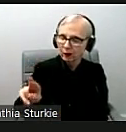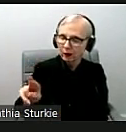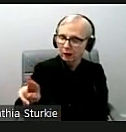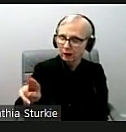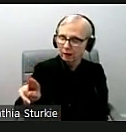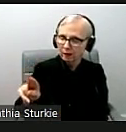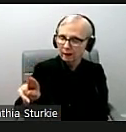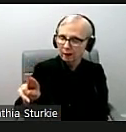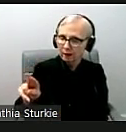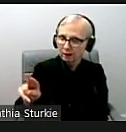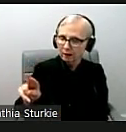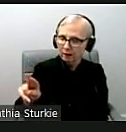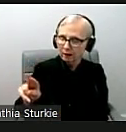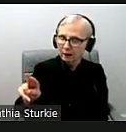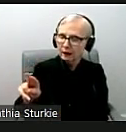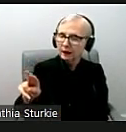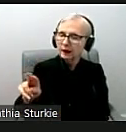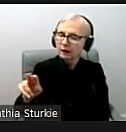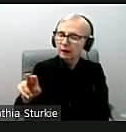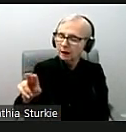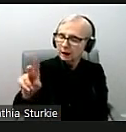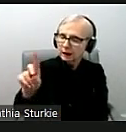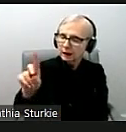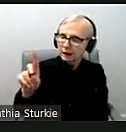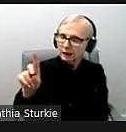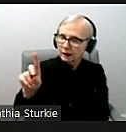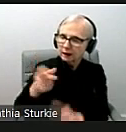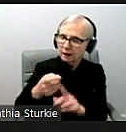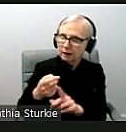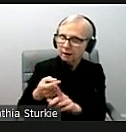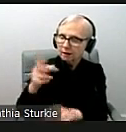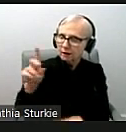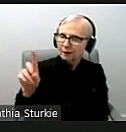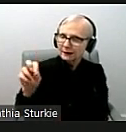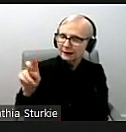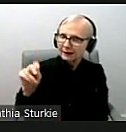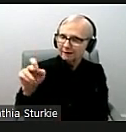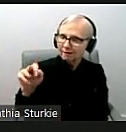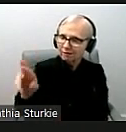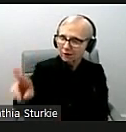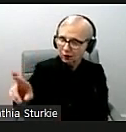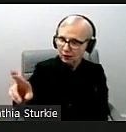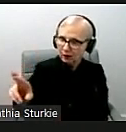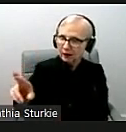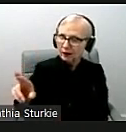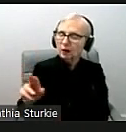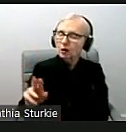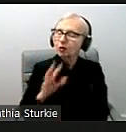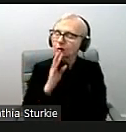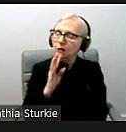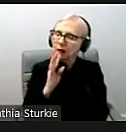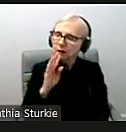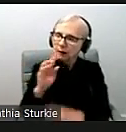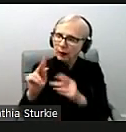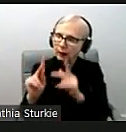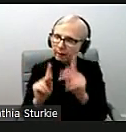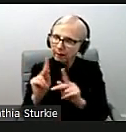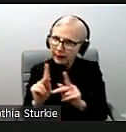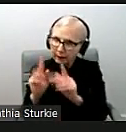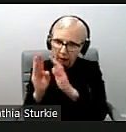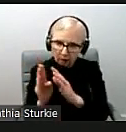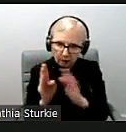Hello, this is Meg Wingeter from the Den. You talked about wanting people to plan ahead in terms of making sure